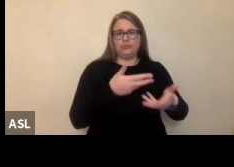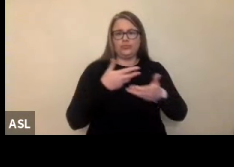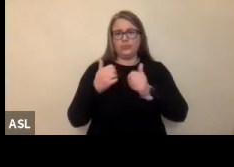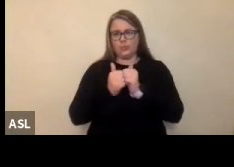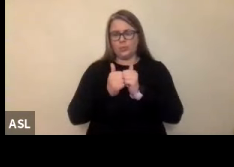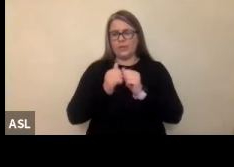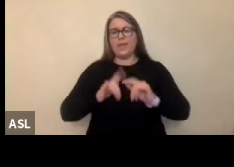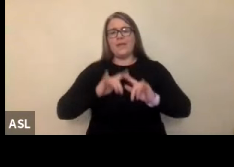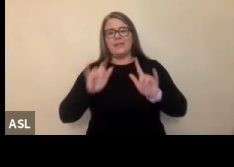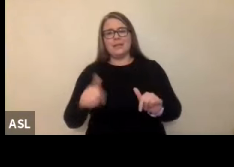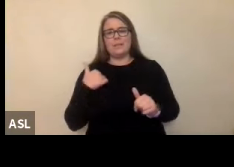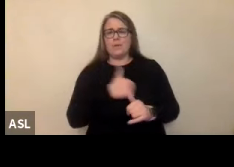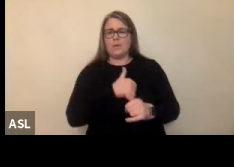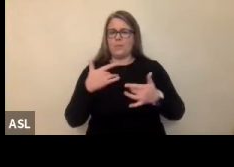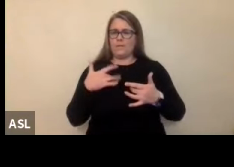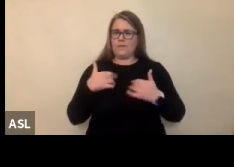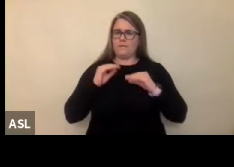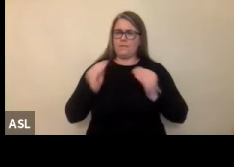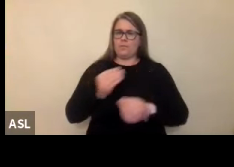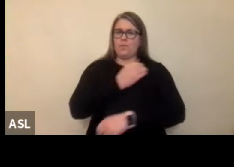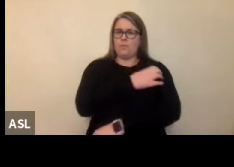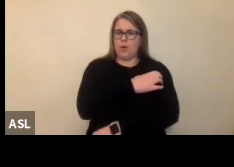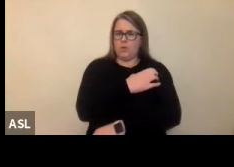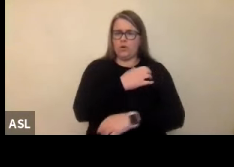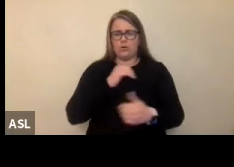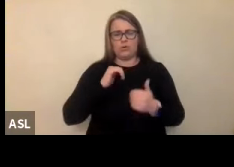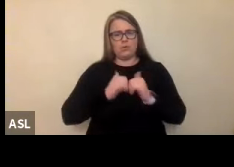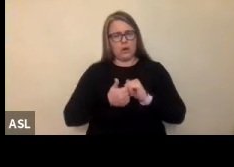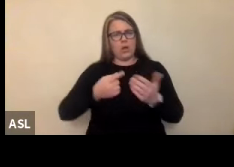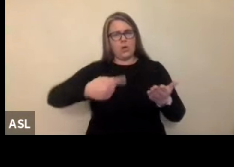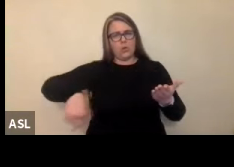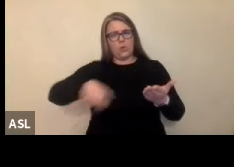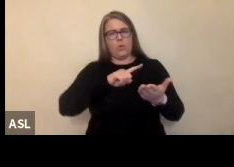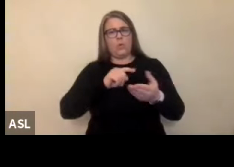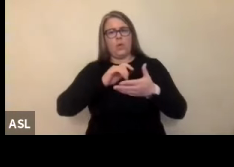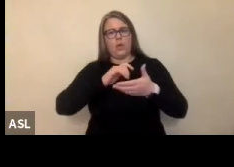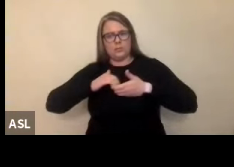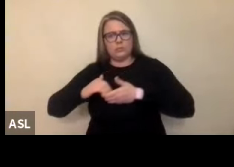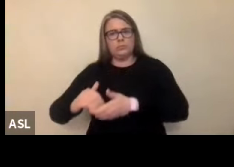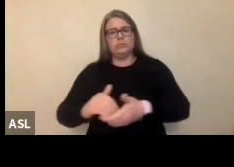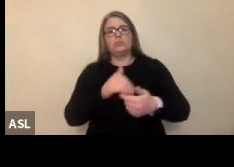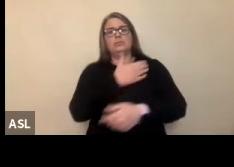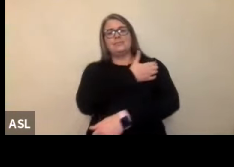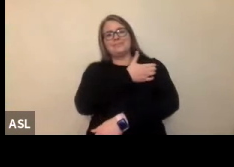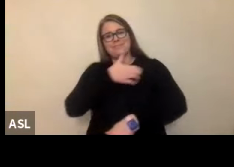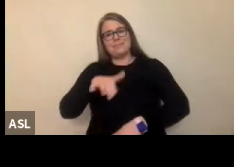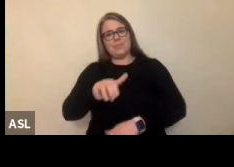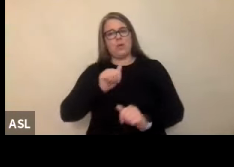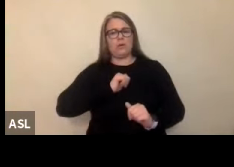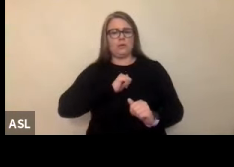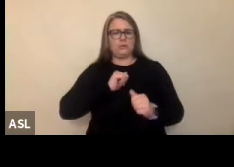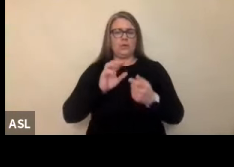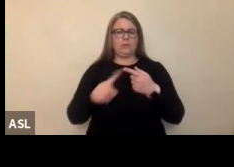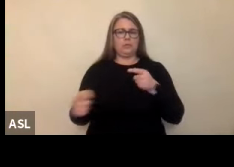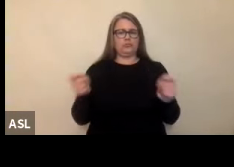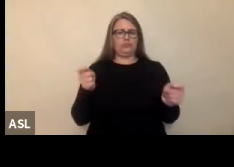begin to empower ourselves to collectively govern them, to think about how we engage them differently. I don't know, Amna, if you have any reflections or thoughts